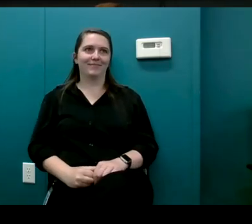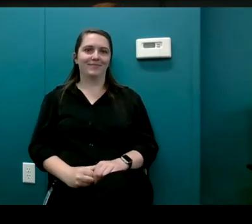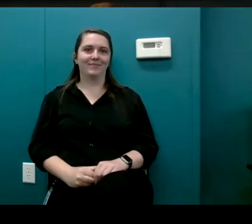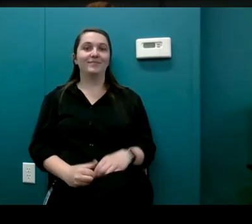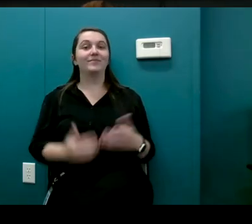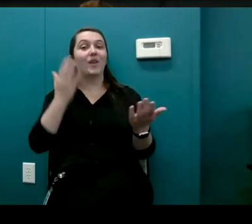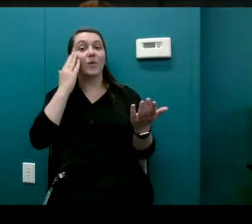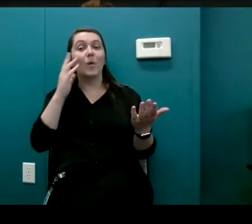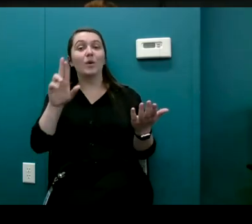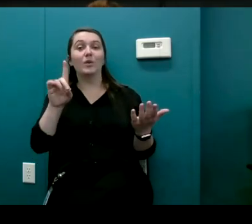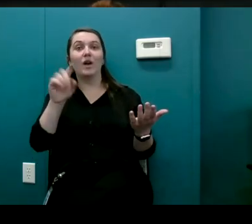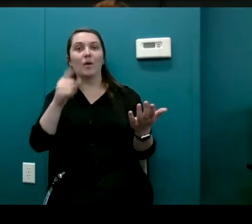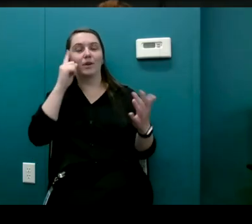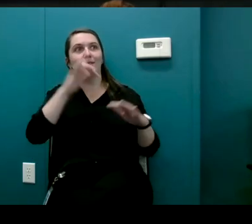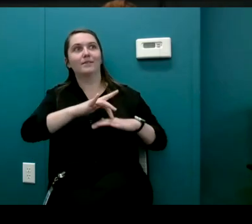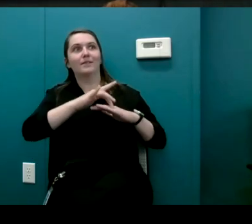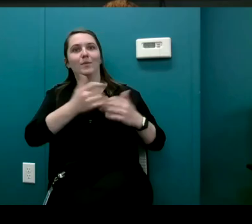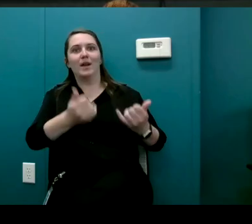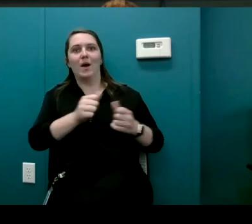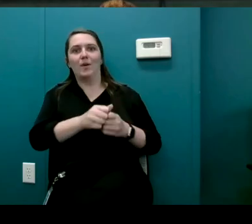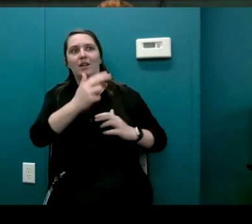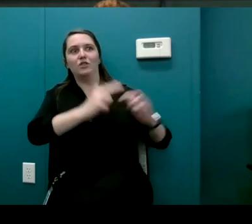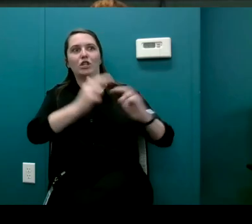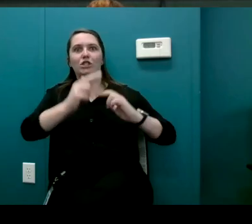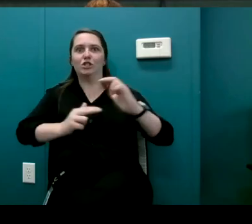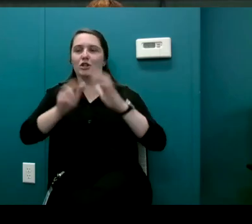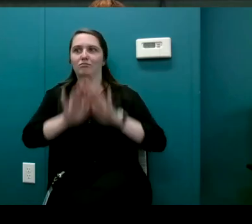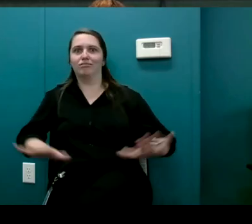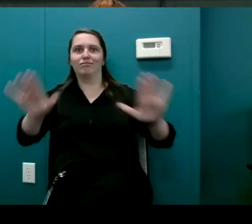You know, UDOT's on the brain with all the cones and the construction everywhere, right?